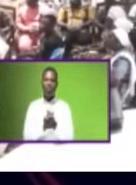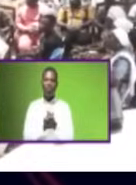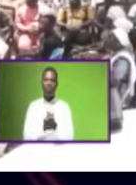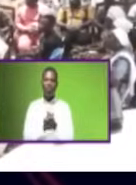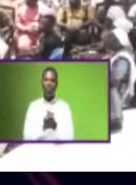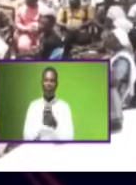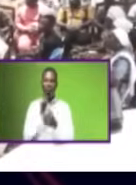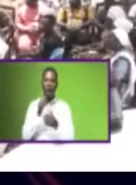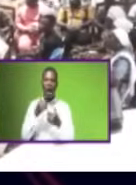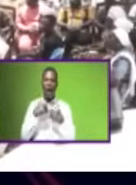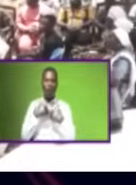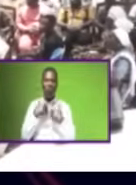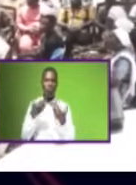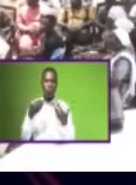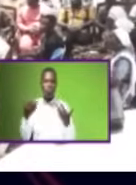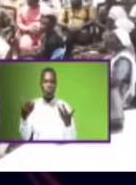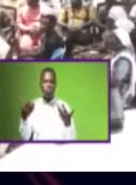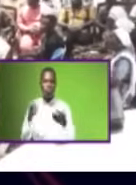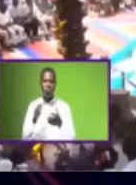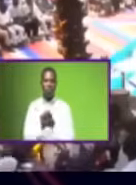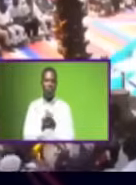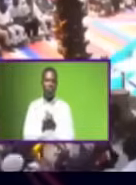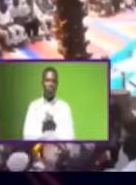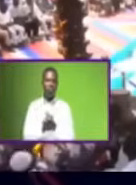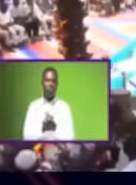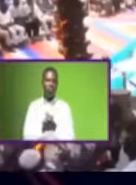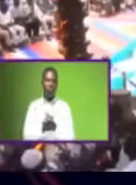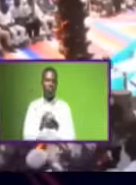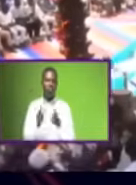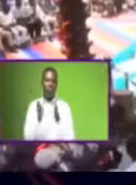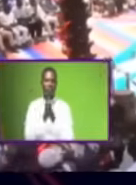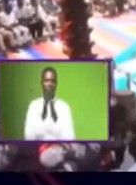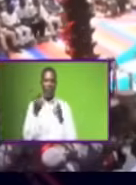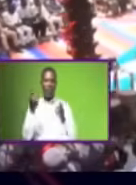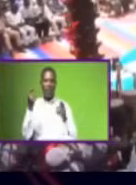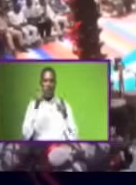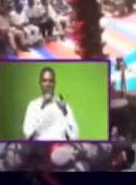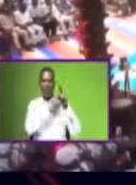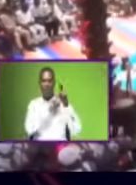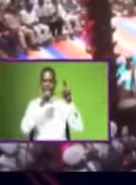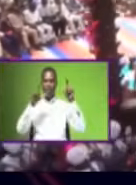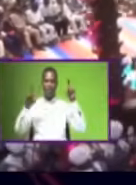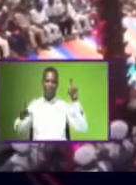scares among the Lord. Praise the Lord.